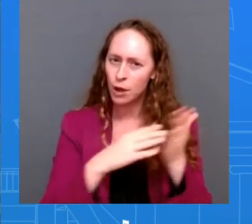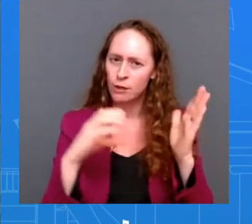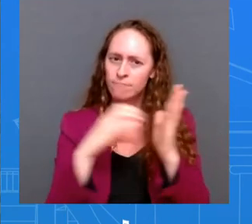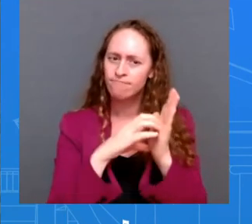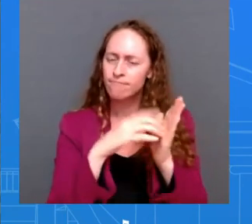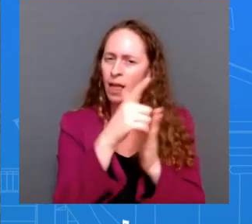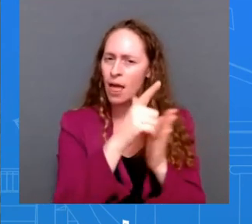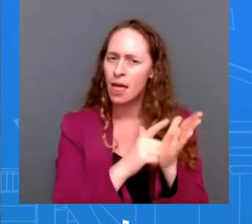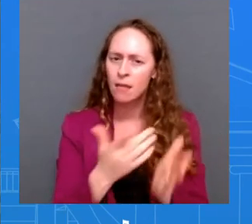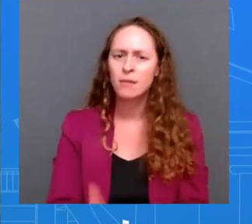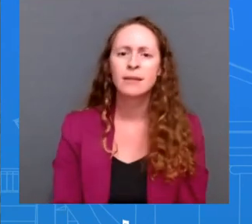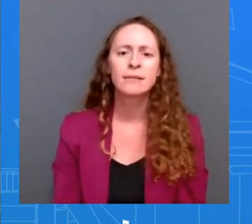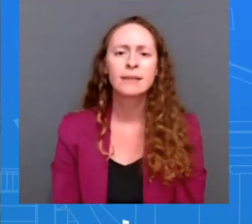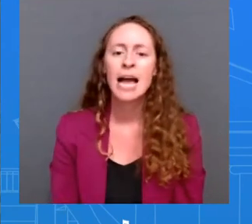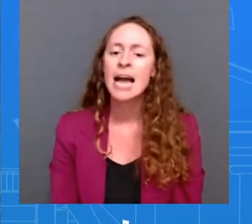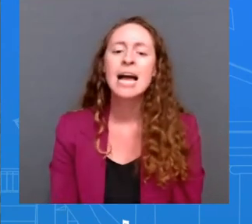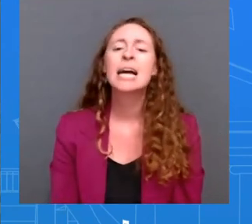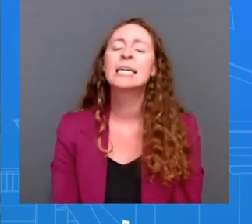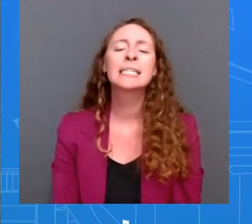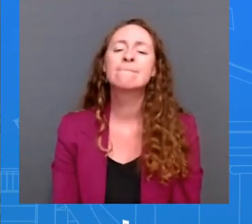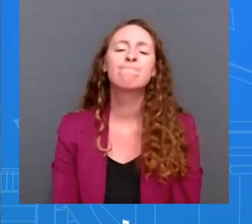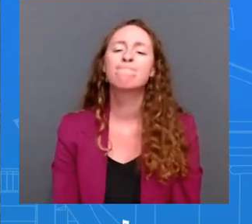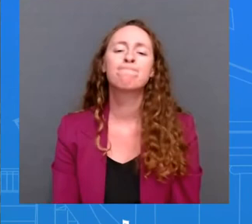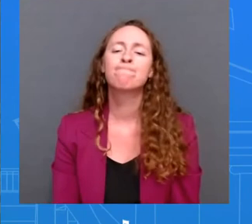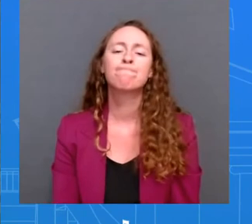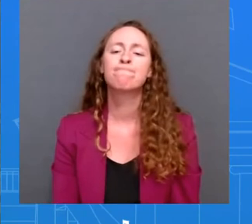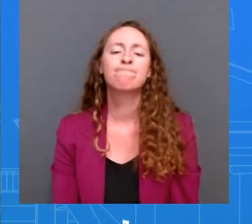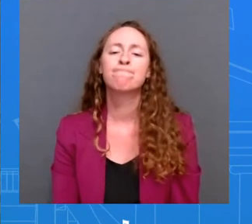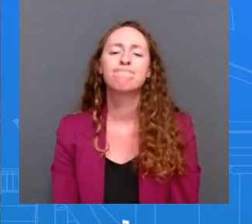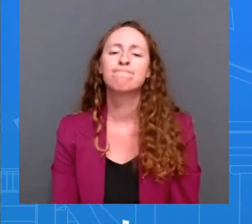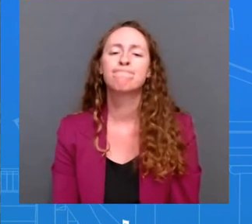so I can't speak to that specifically.